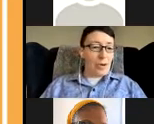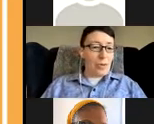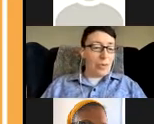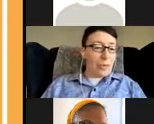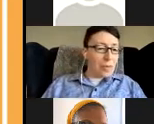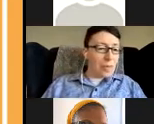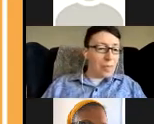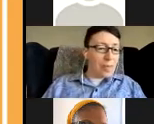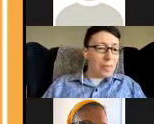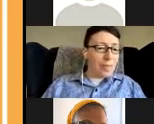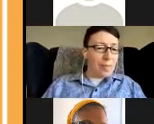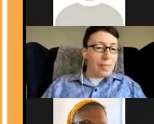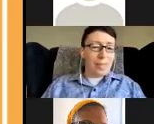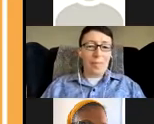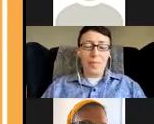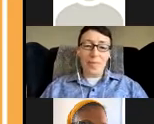So